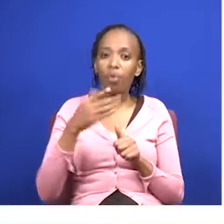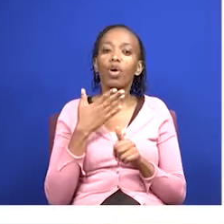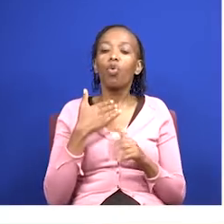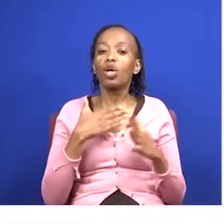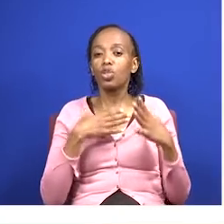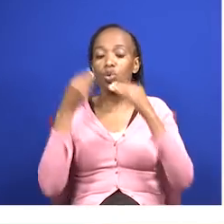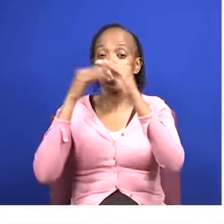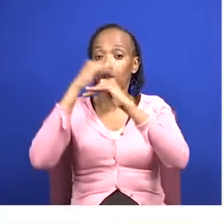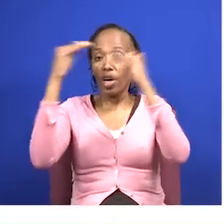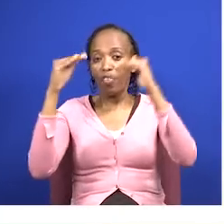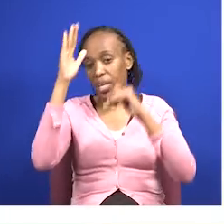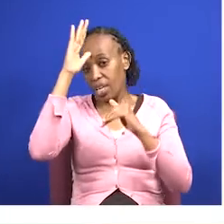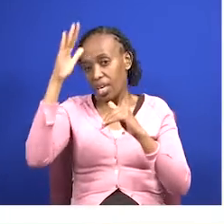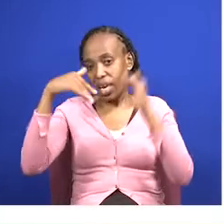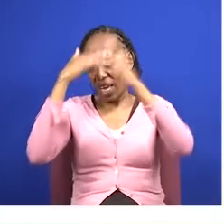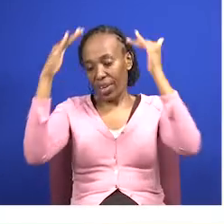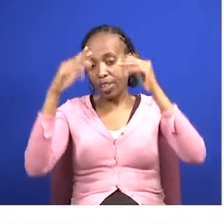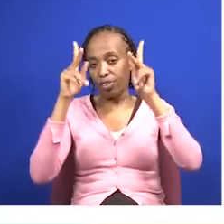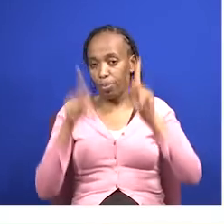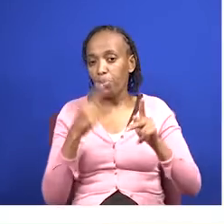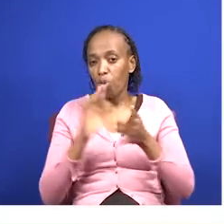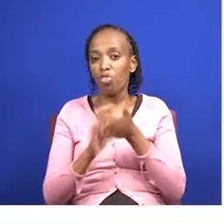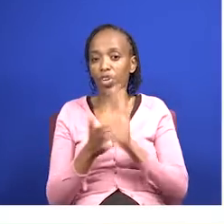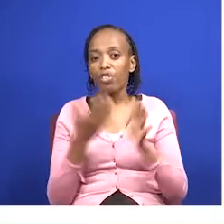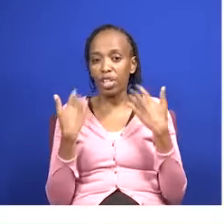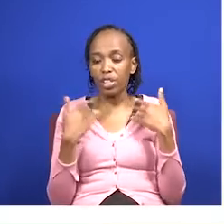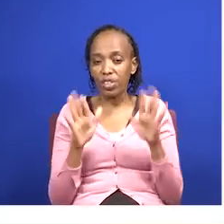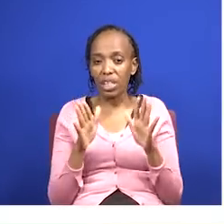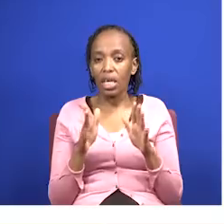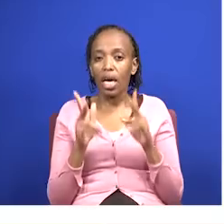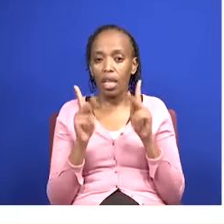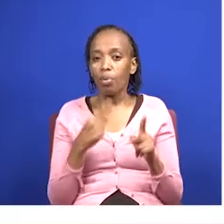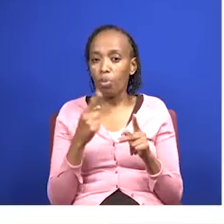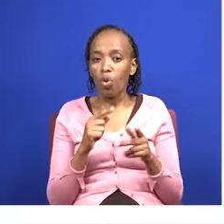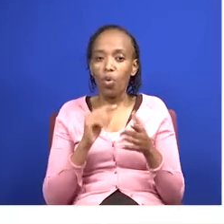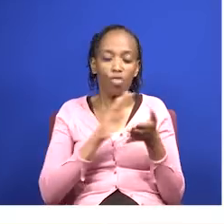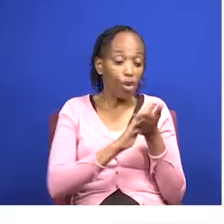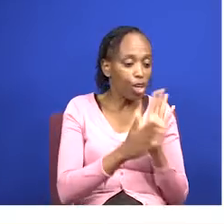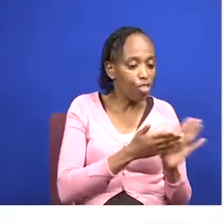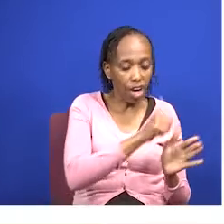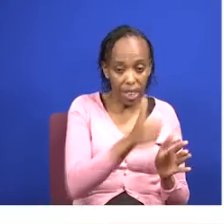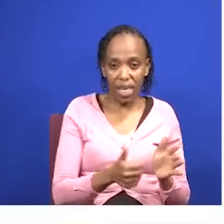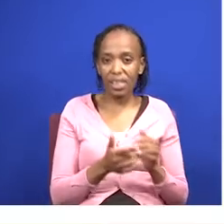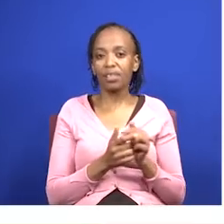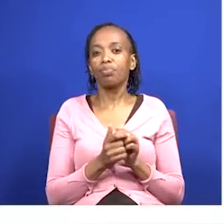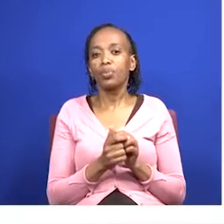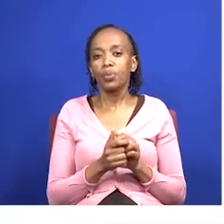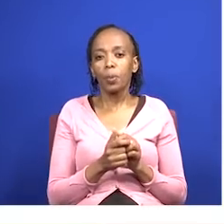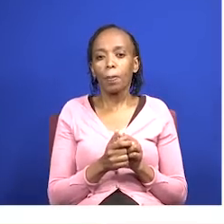Remember, we want to go to heaven. Heaven is for people who have been forgiven and those people who also